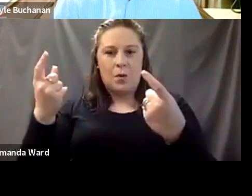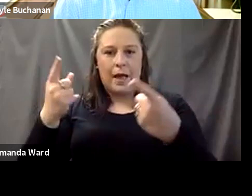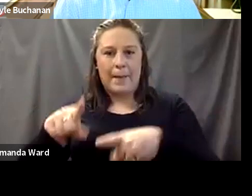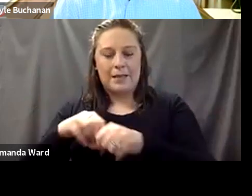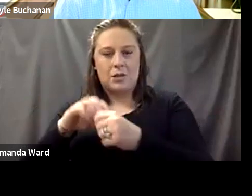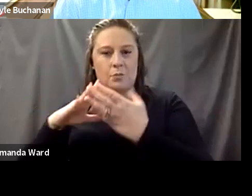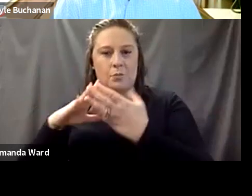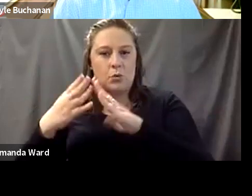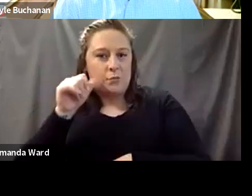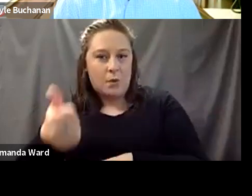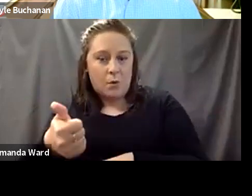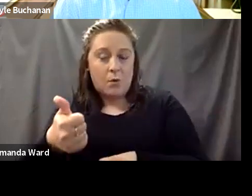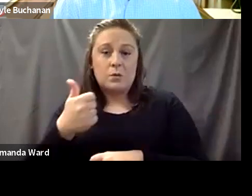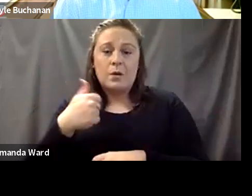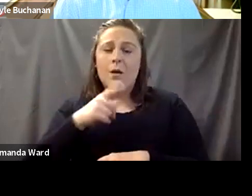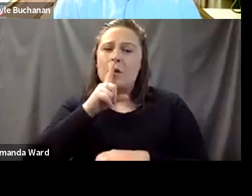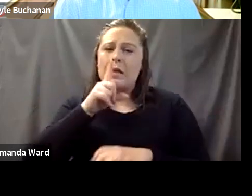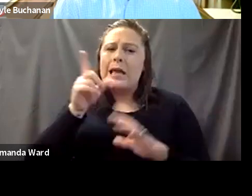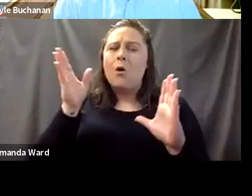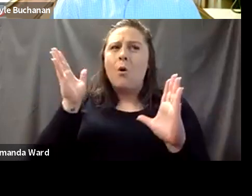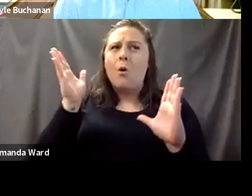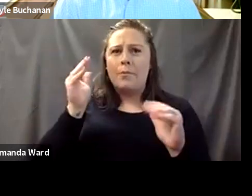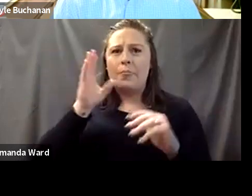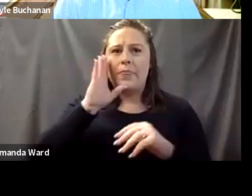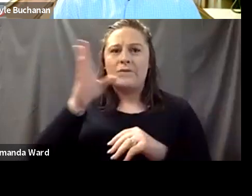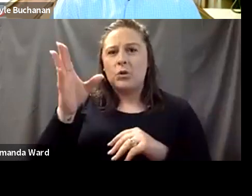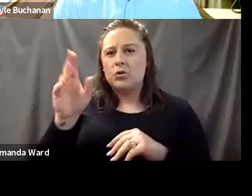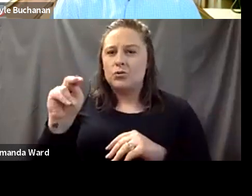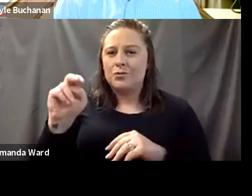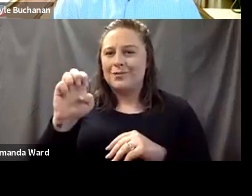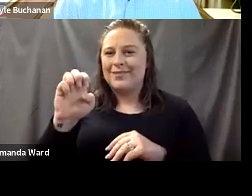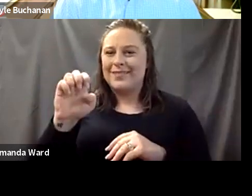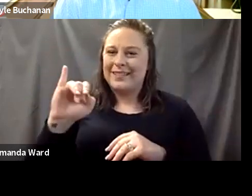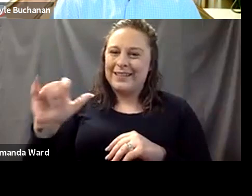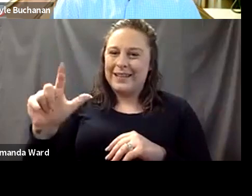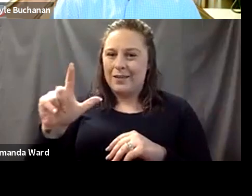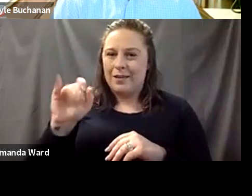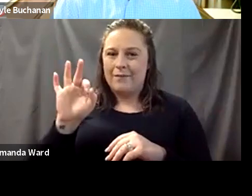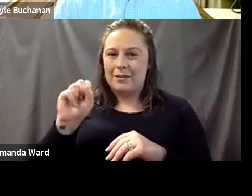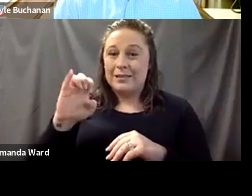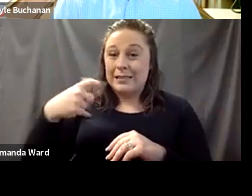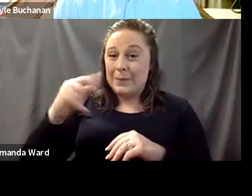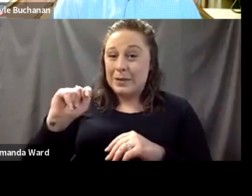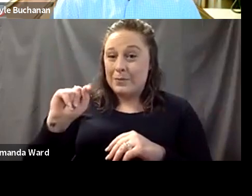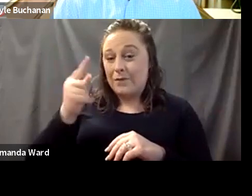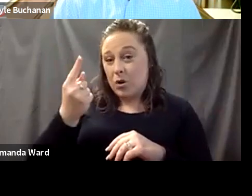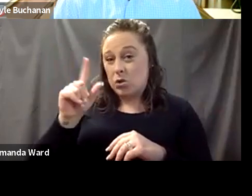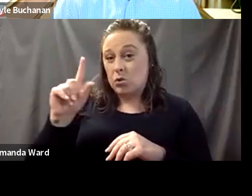tomorrow. And I really hope that future Neil of September 1st,